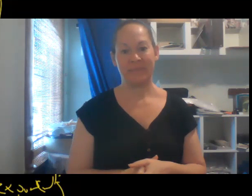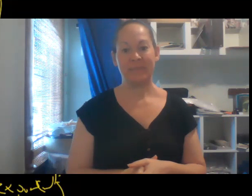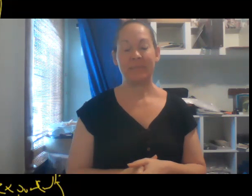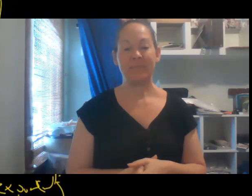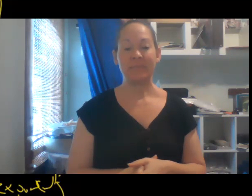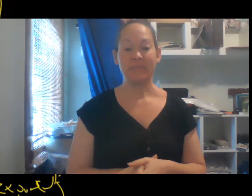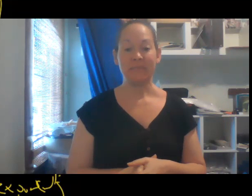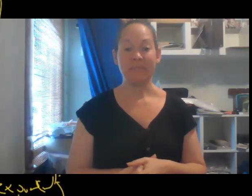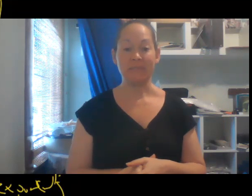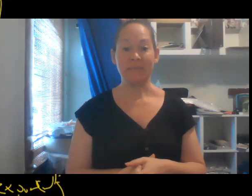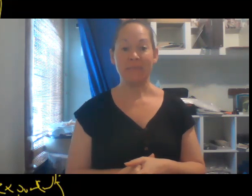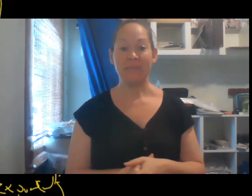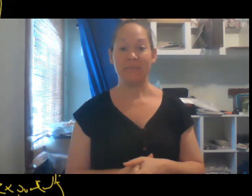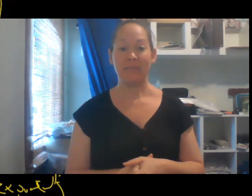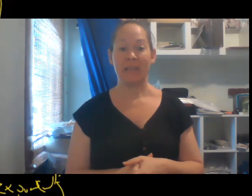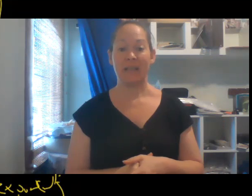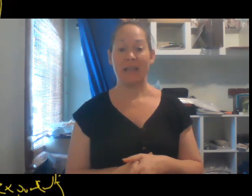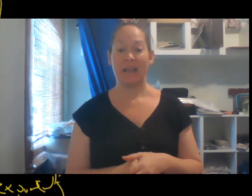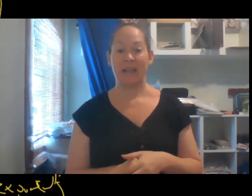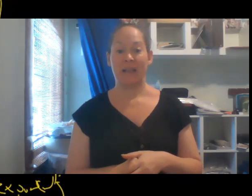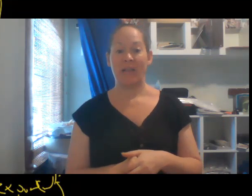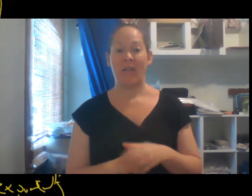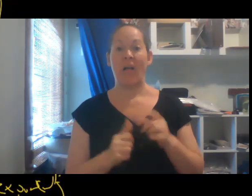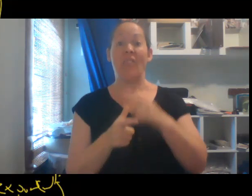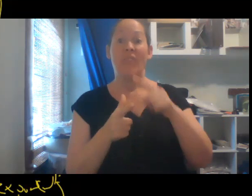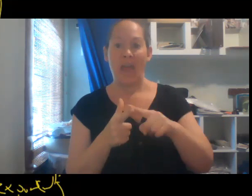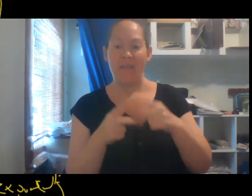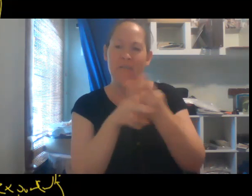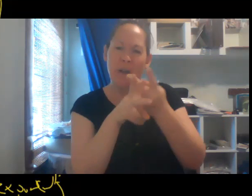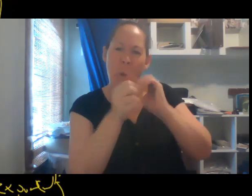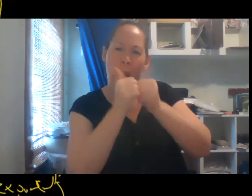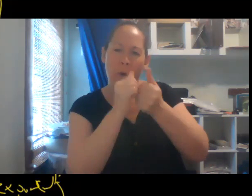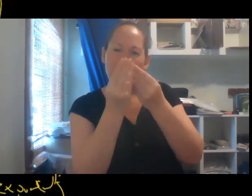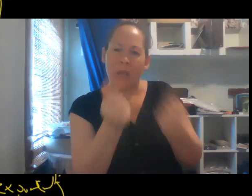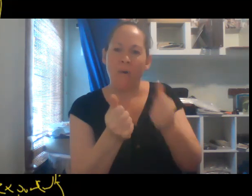And we're going to use the type of problem to figure out K for us.